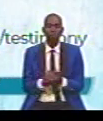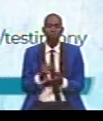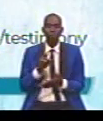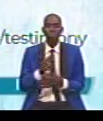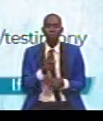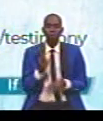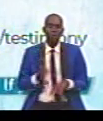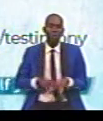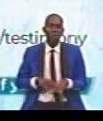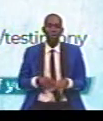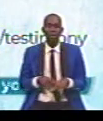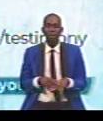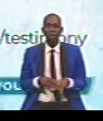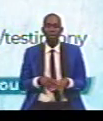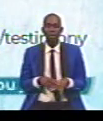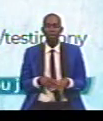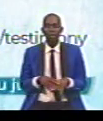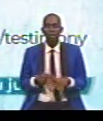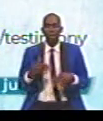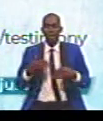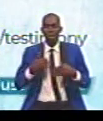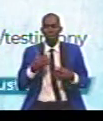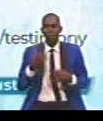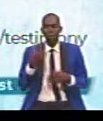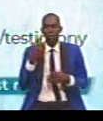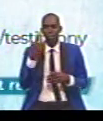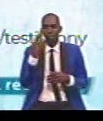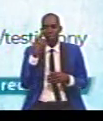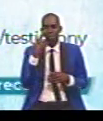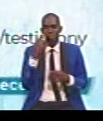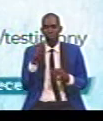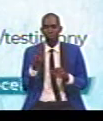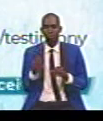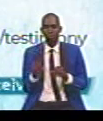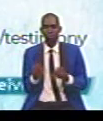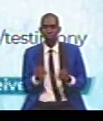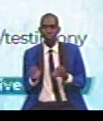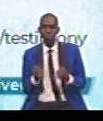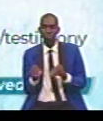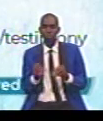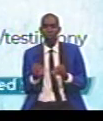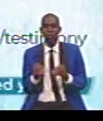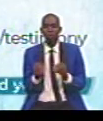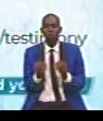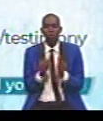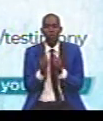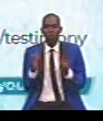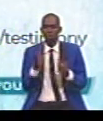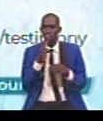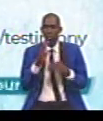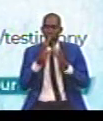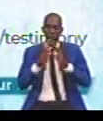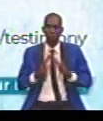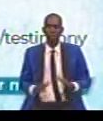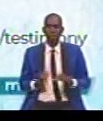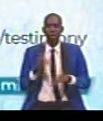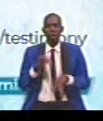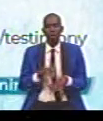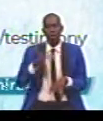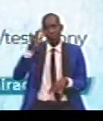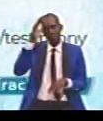my left eye shaking uncontrollably, but as Daddy prayed in one of the